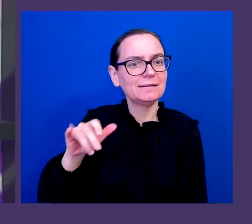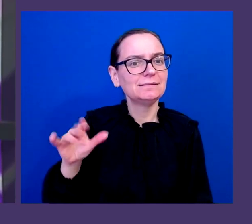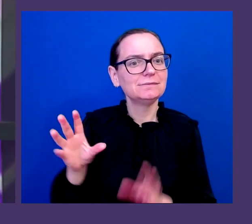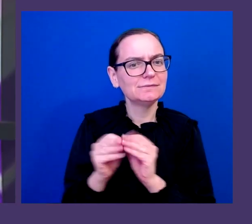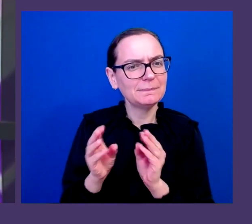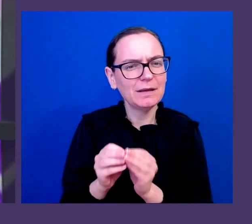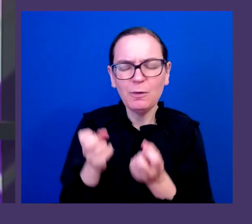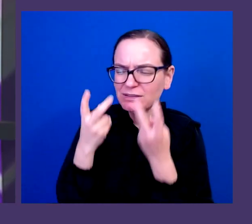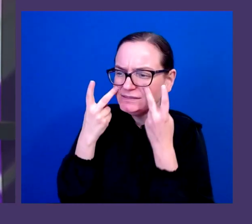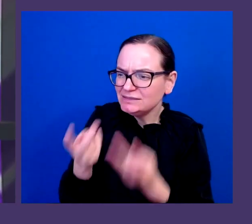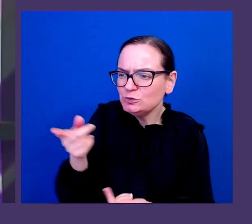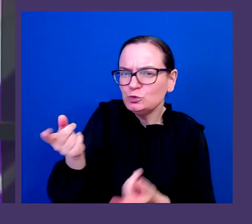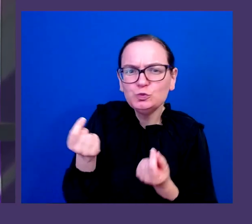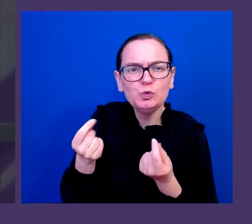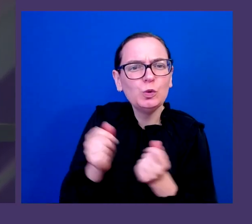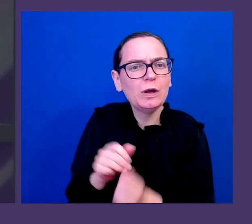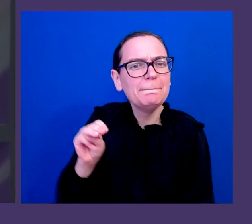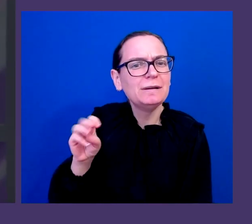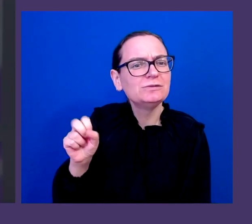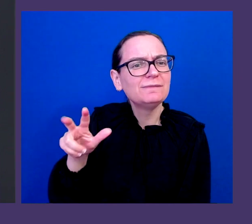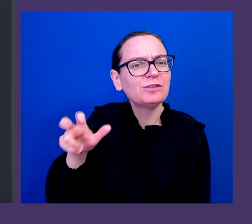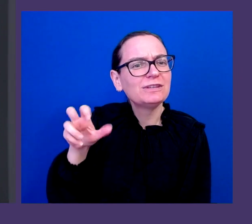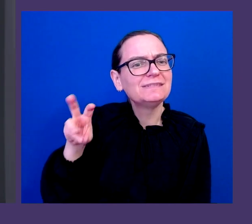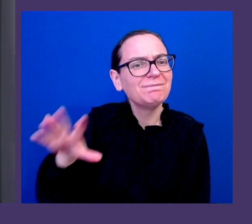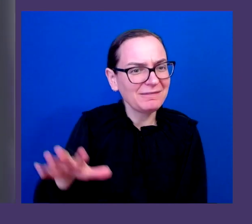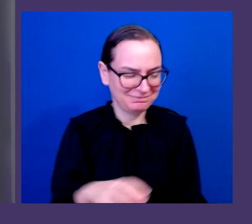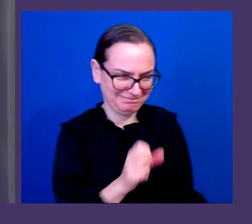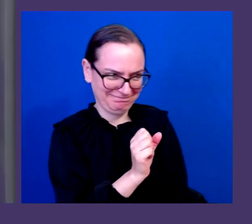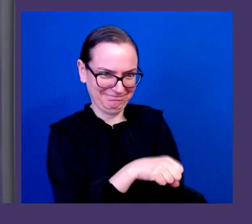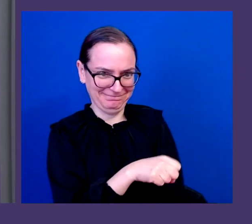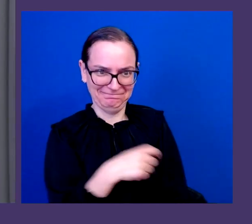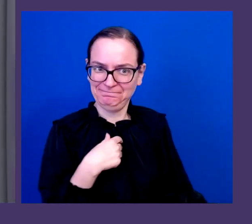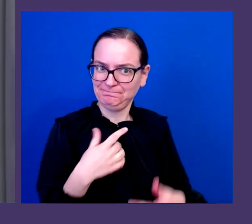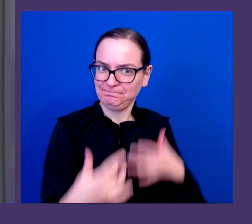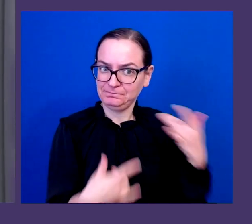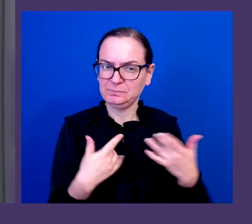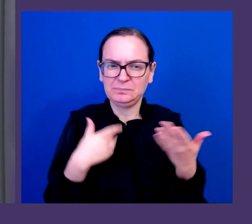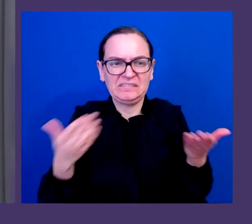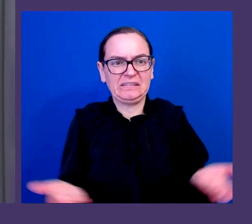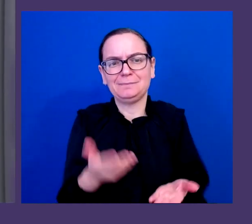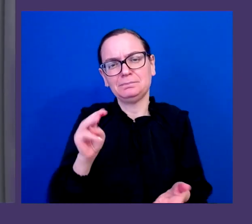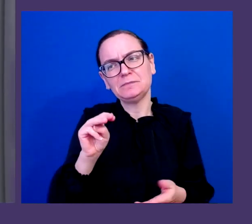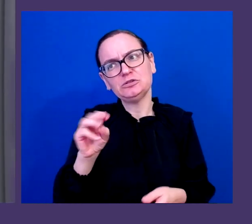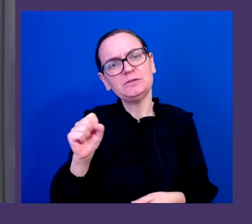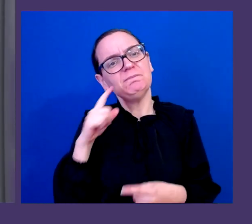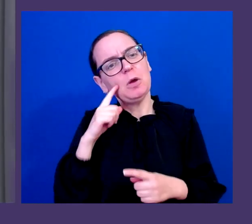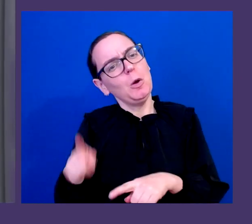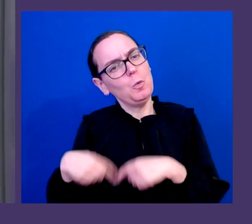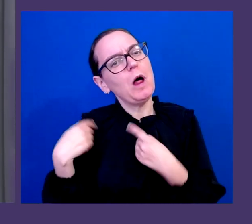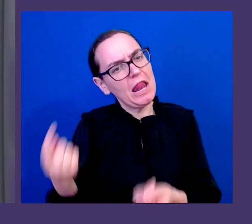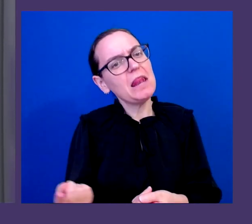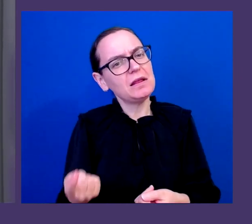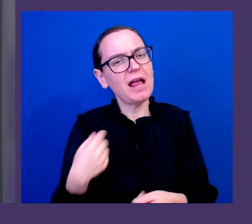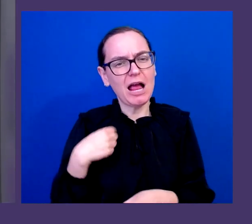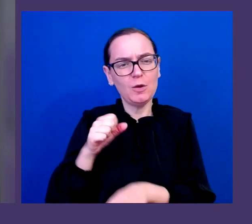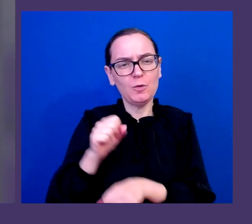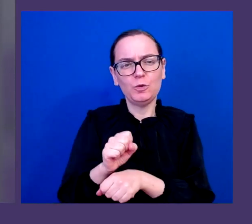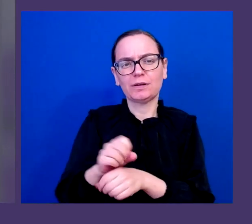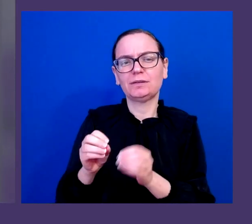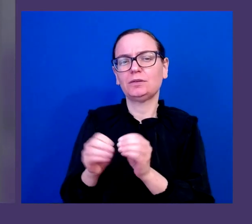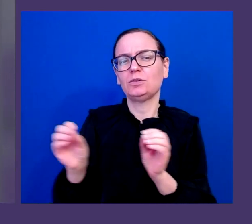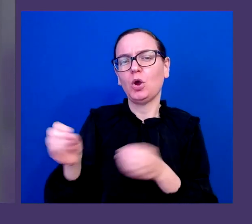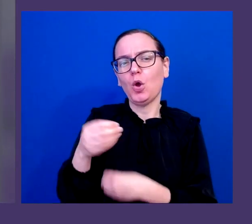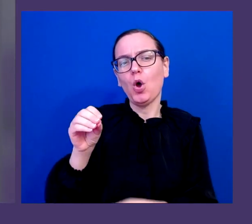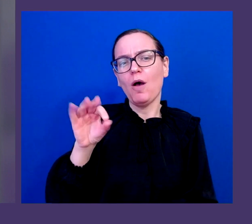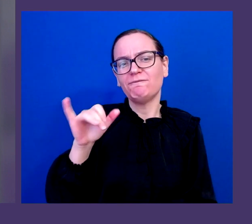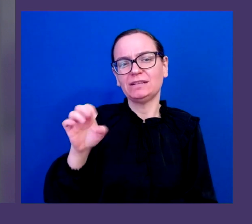at Microsoft for a little while. I work in the office engineering team, and I was diagnosed at 19 with a inherited retinal disease called